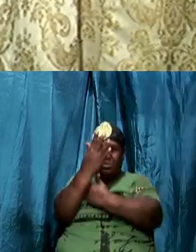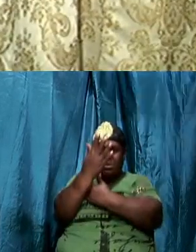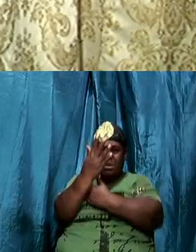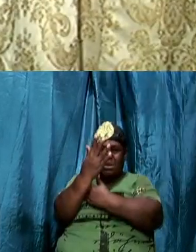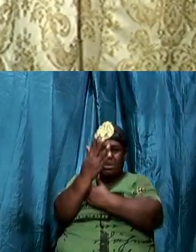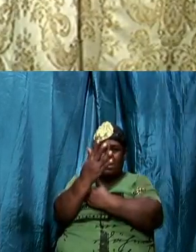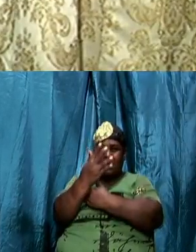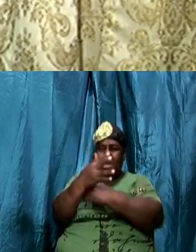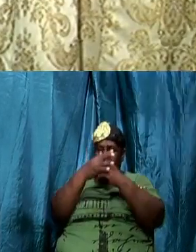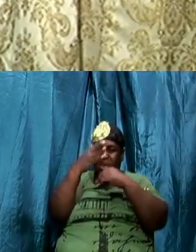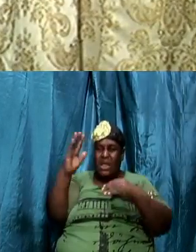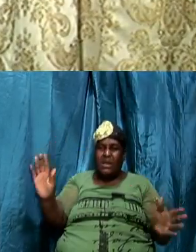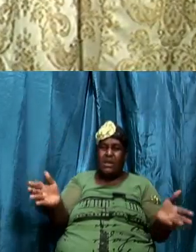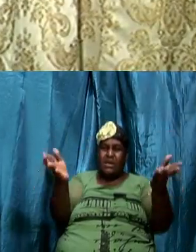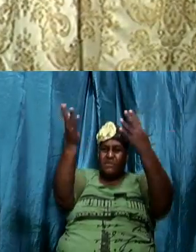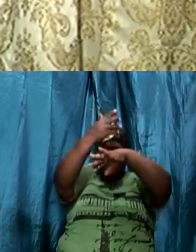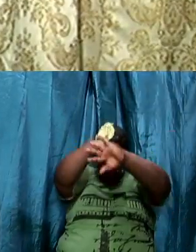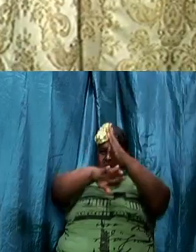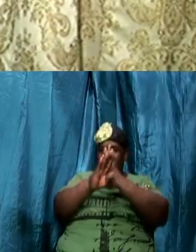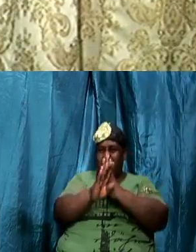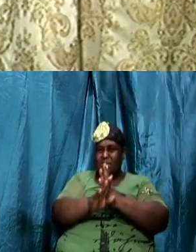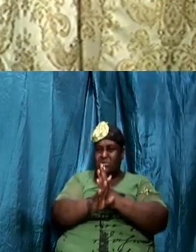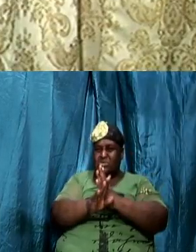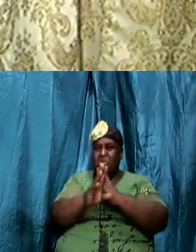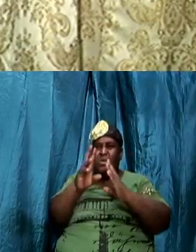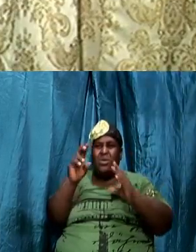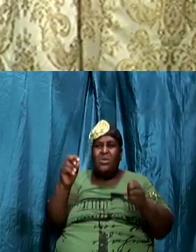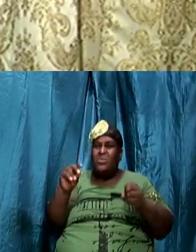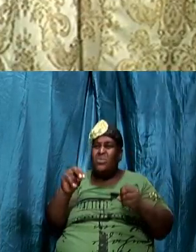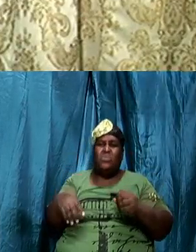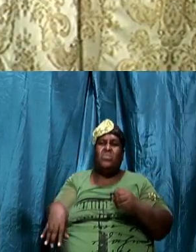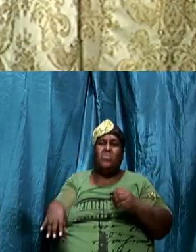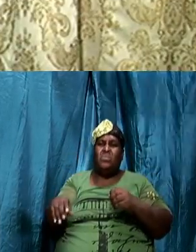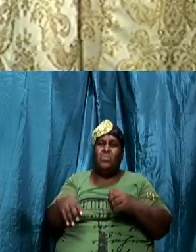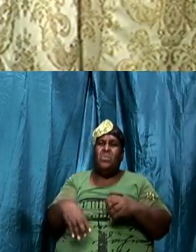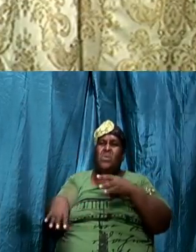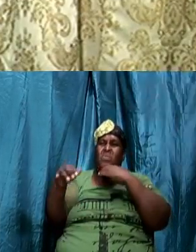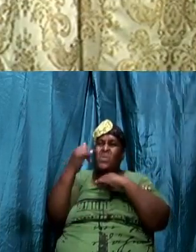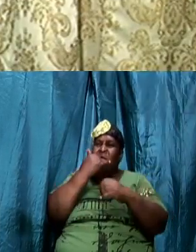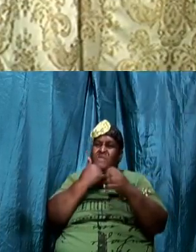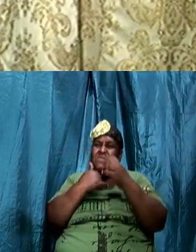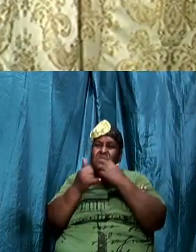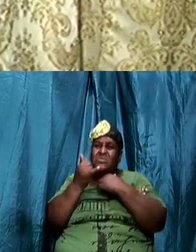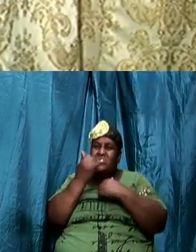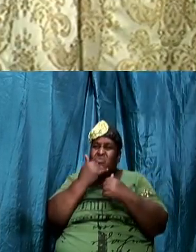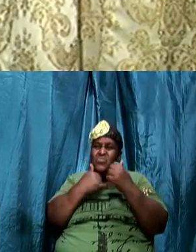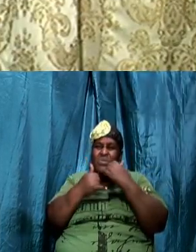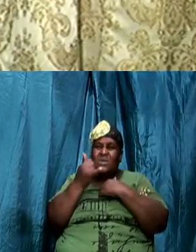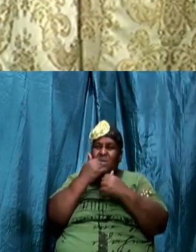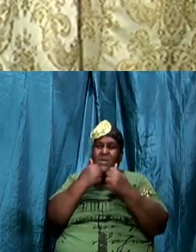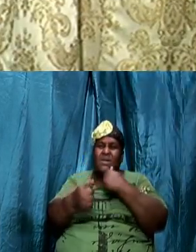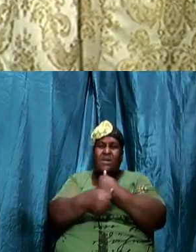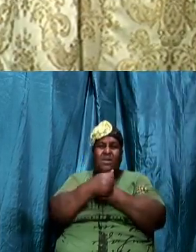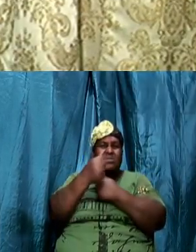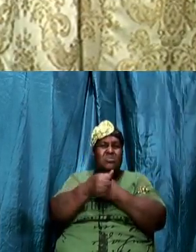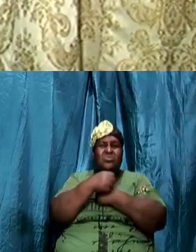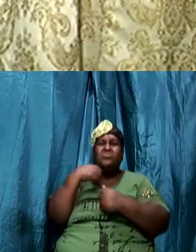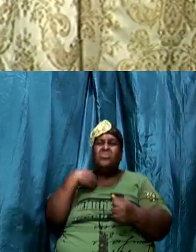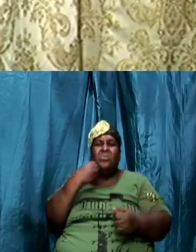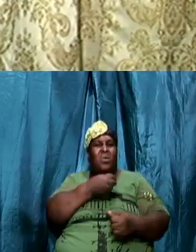up ourselves coming into the presence of God and don't even realize that God, for some of us, he has already disowned